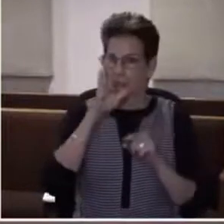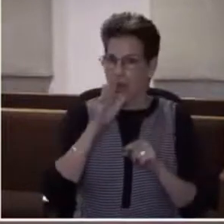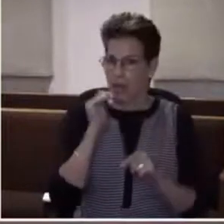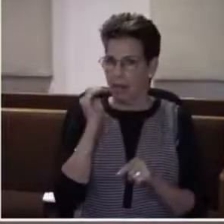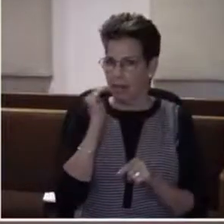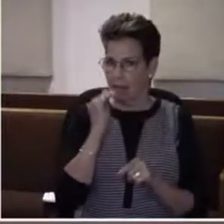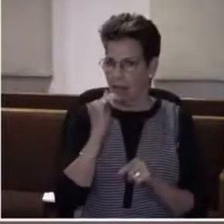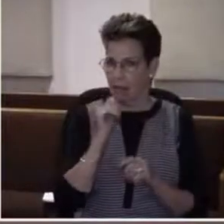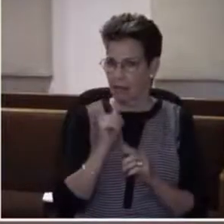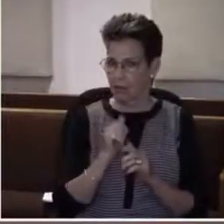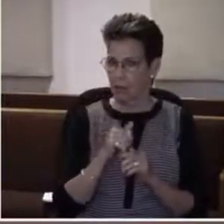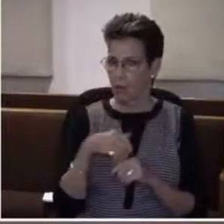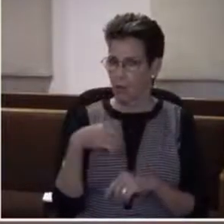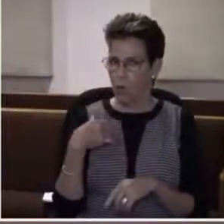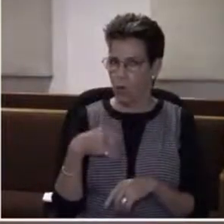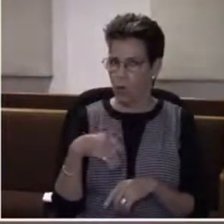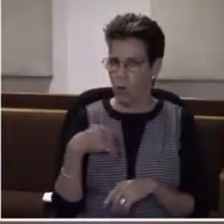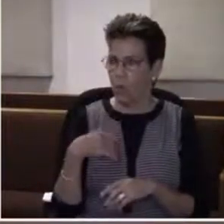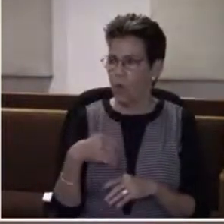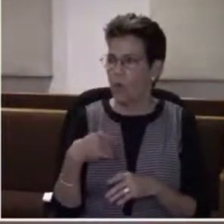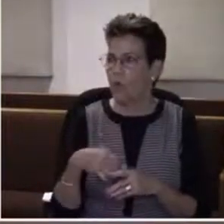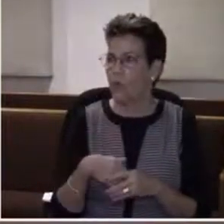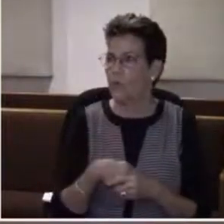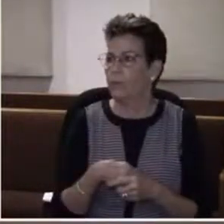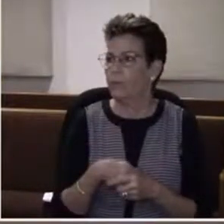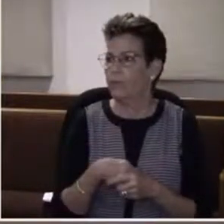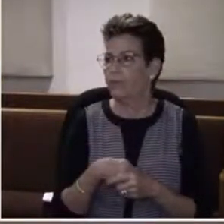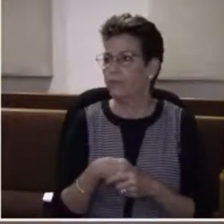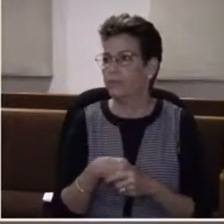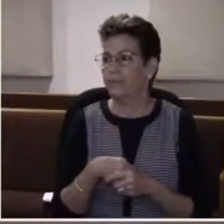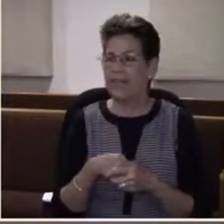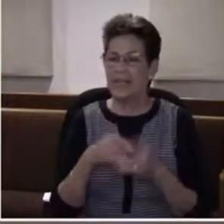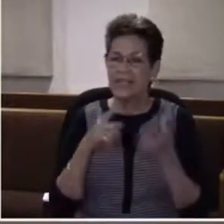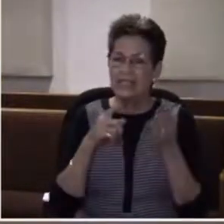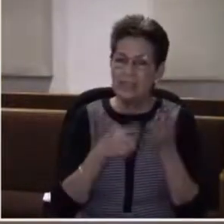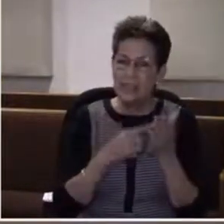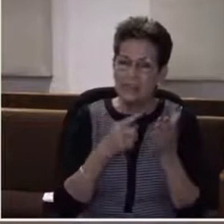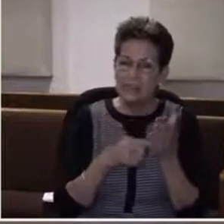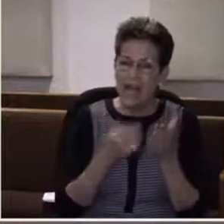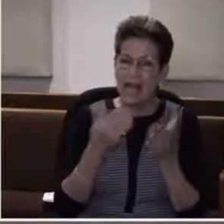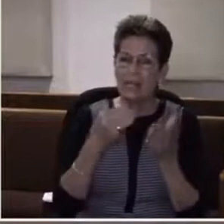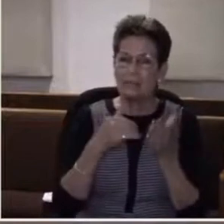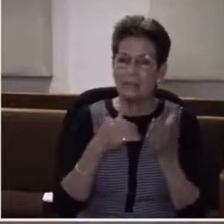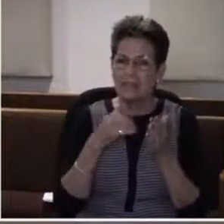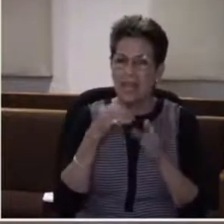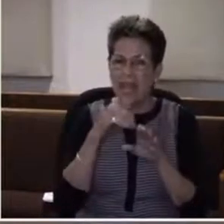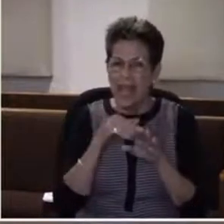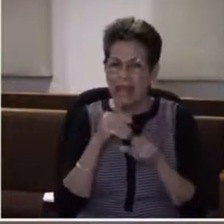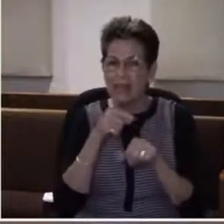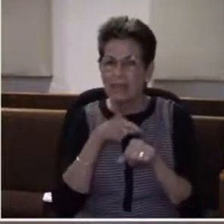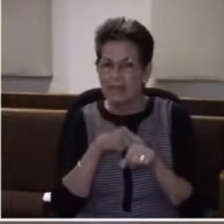never verbally call God a liar, but sometimes in the moments we make choices